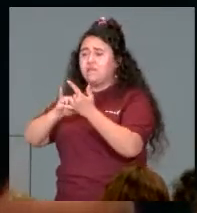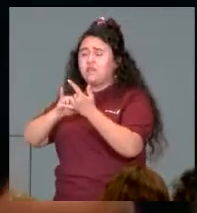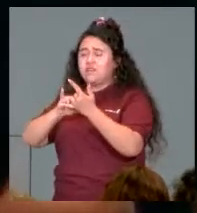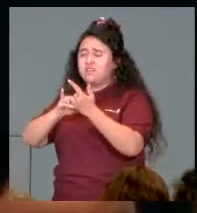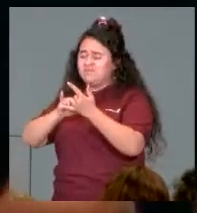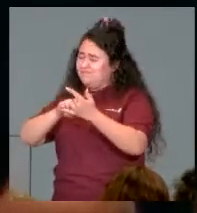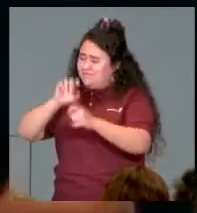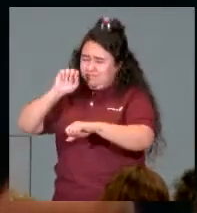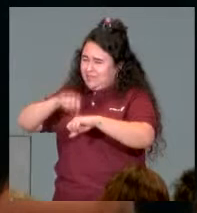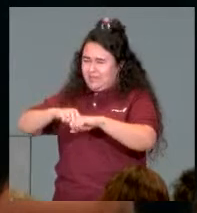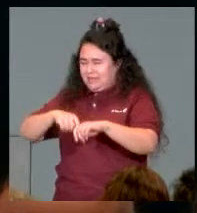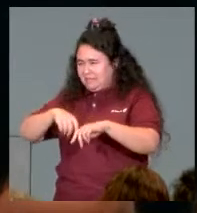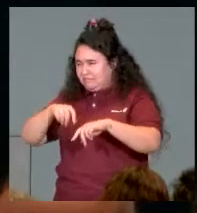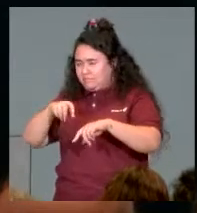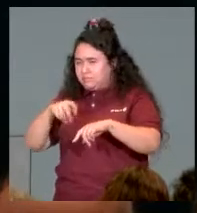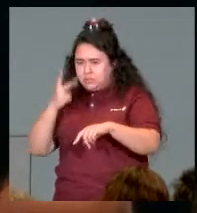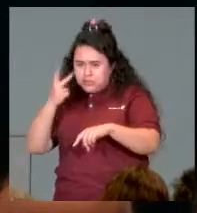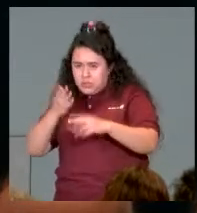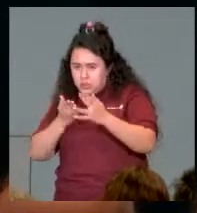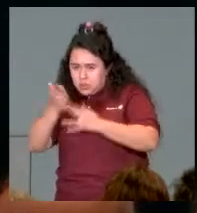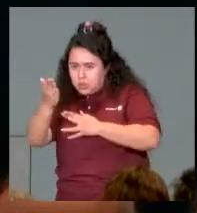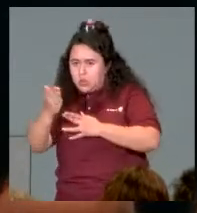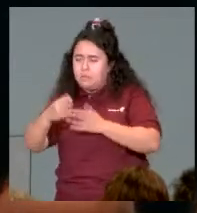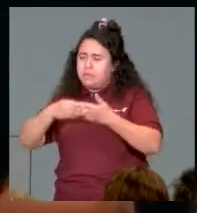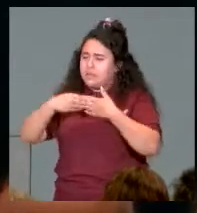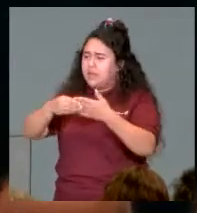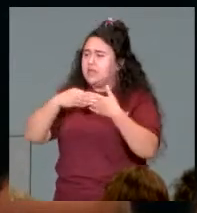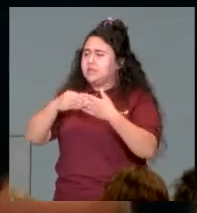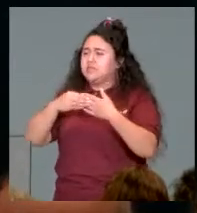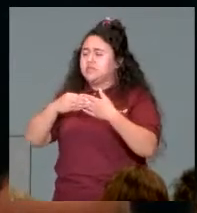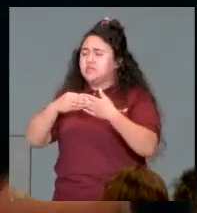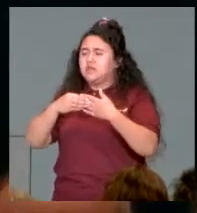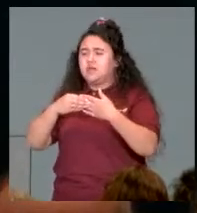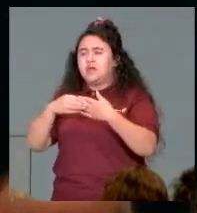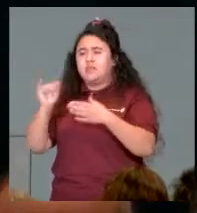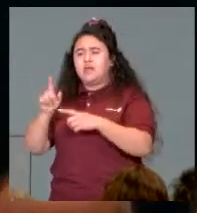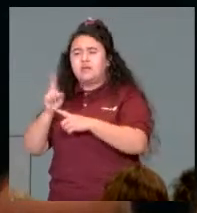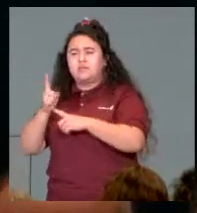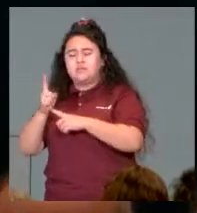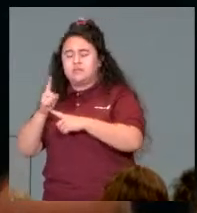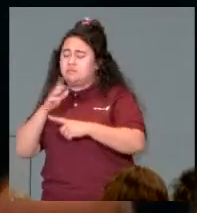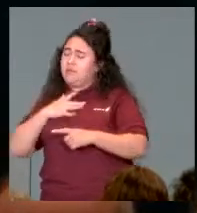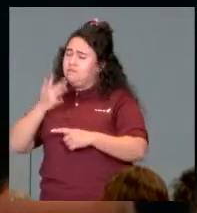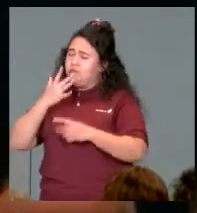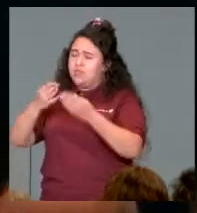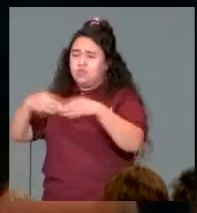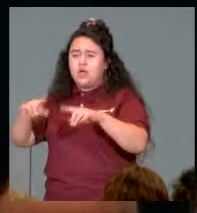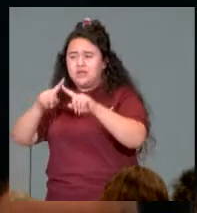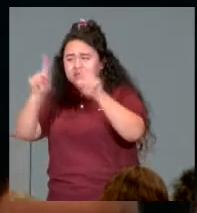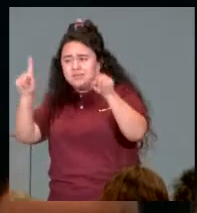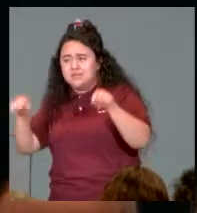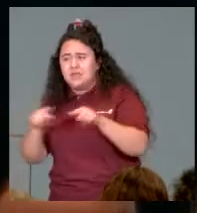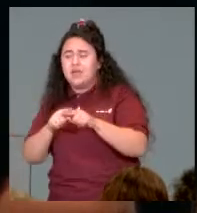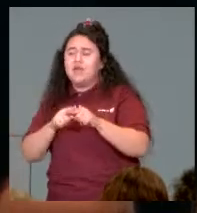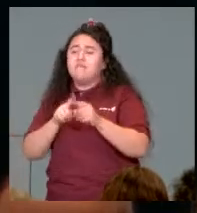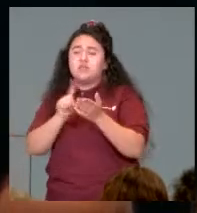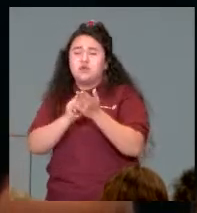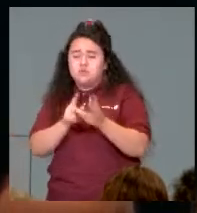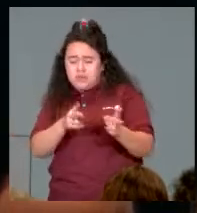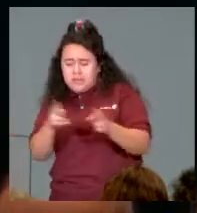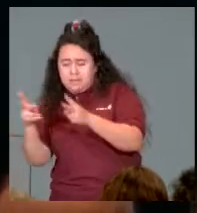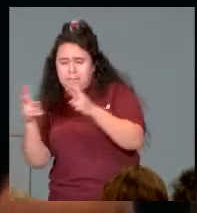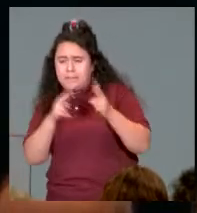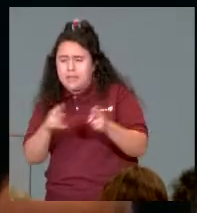plastic and bolt action audiences. The mega every second is definitely my favorite law of science. Fondle news clippings and primitive Methodists, my arm